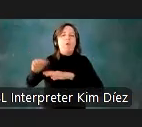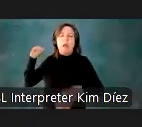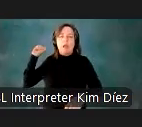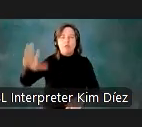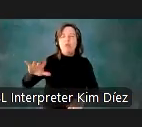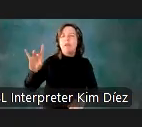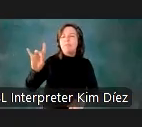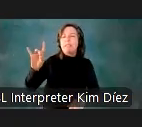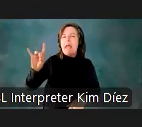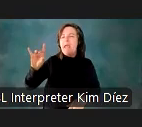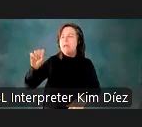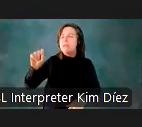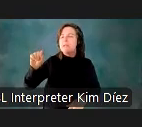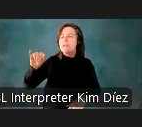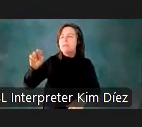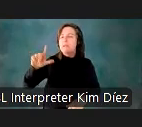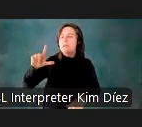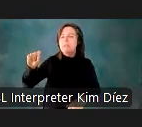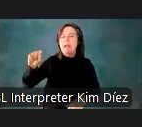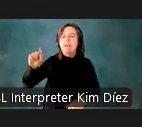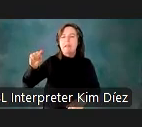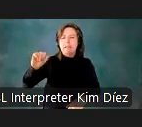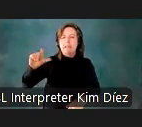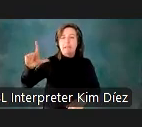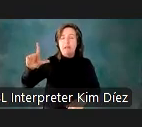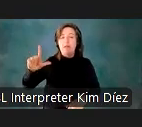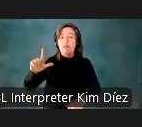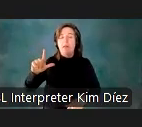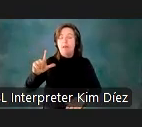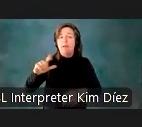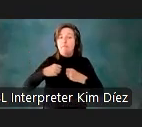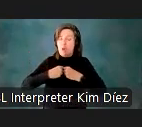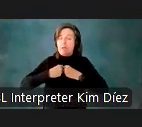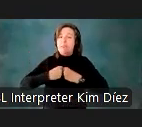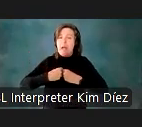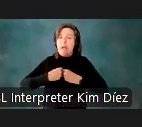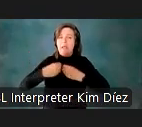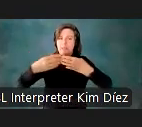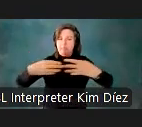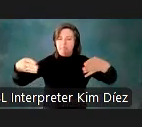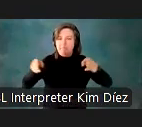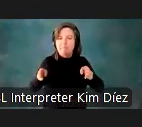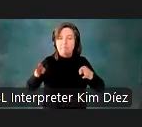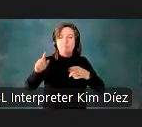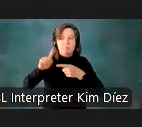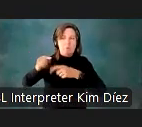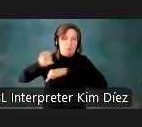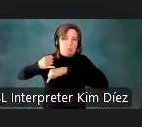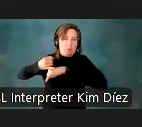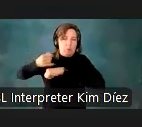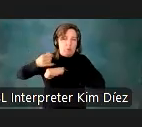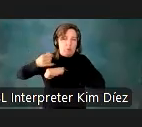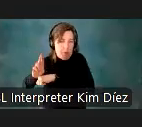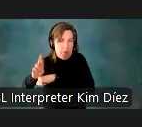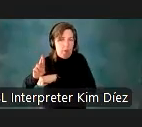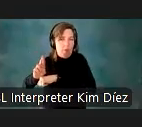very tight electronics enclosures to the island, to Puerto Rico, and we're planning on deploying those.